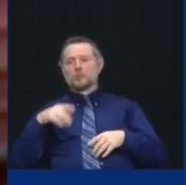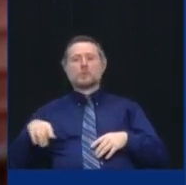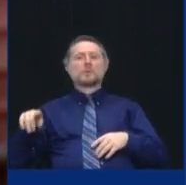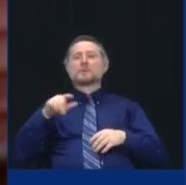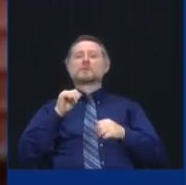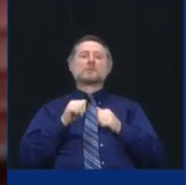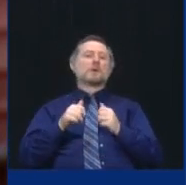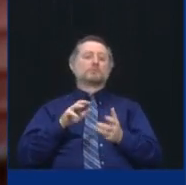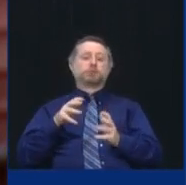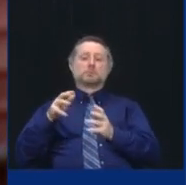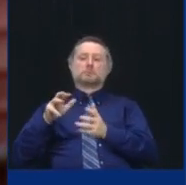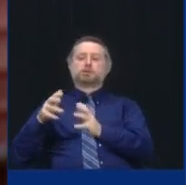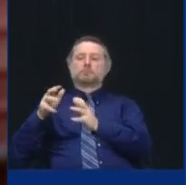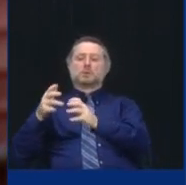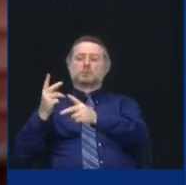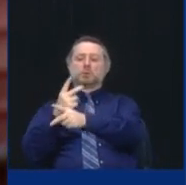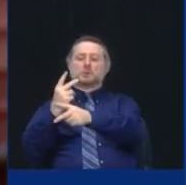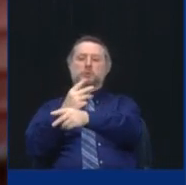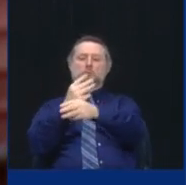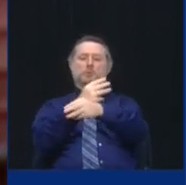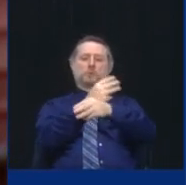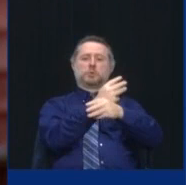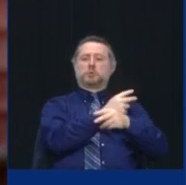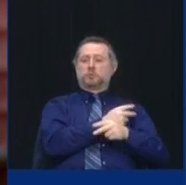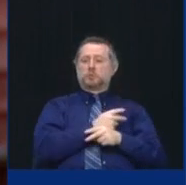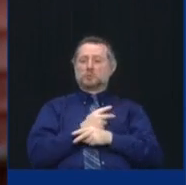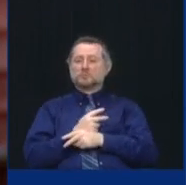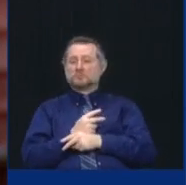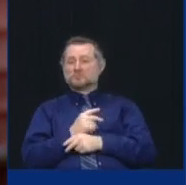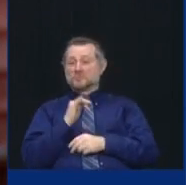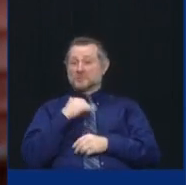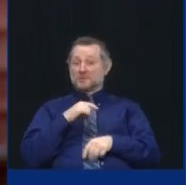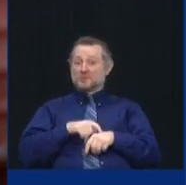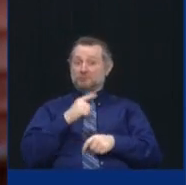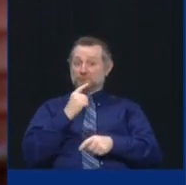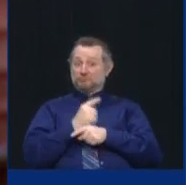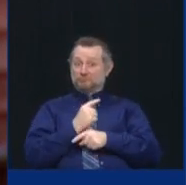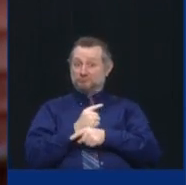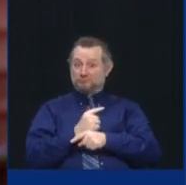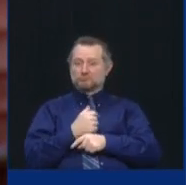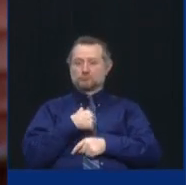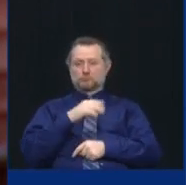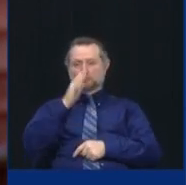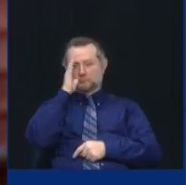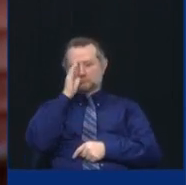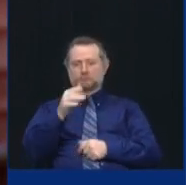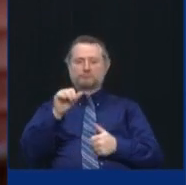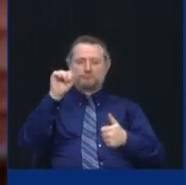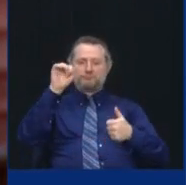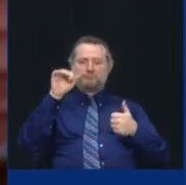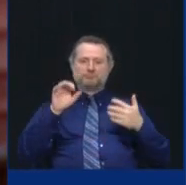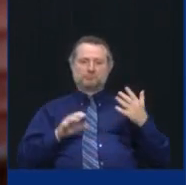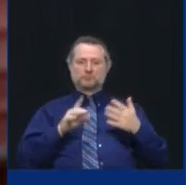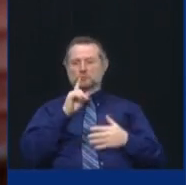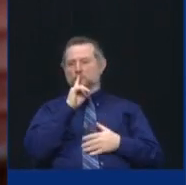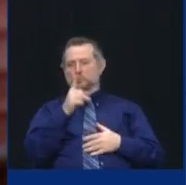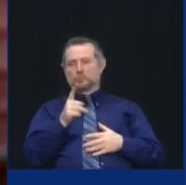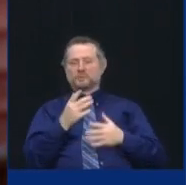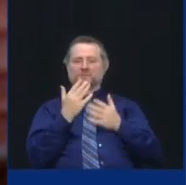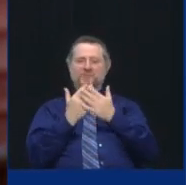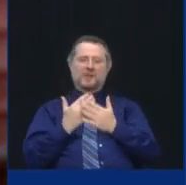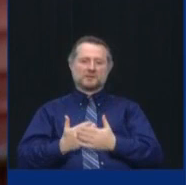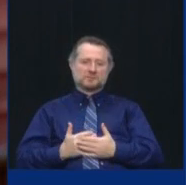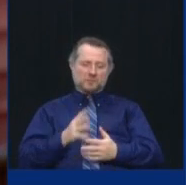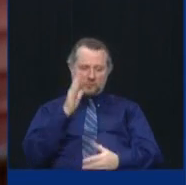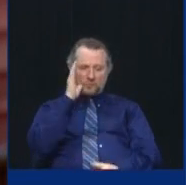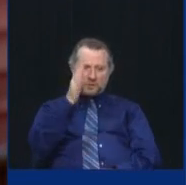and when the time is right, I will tell you the truth and the facts, and I am